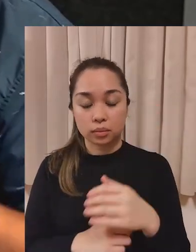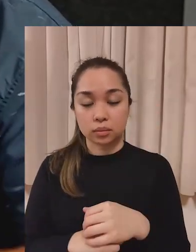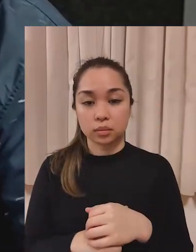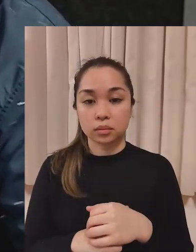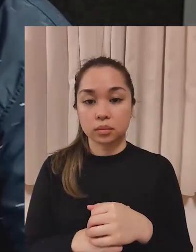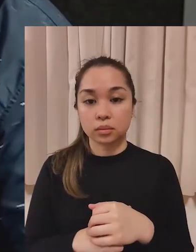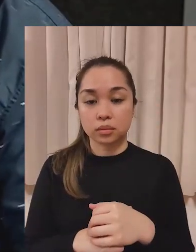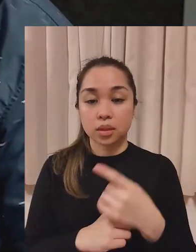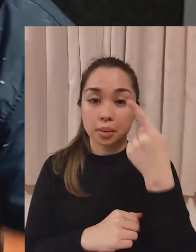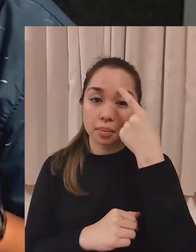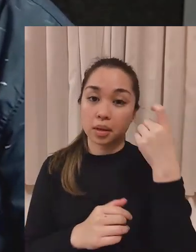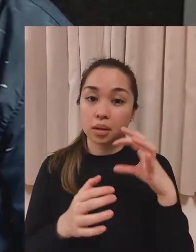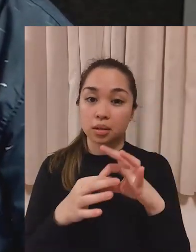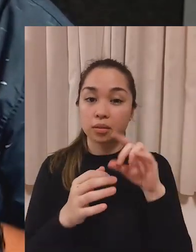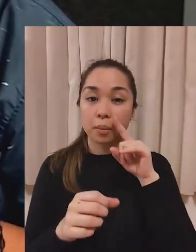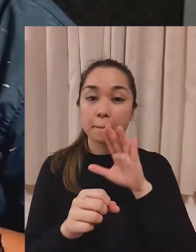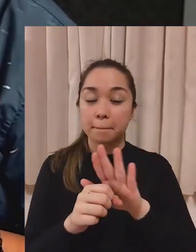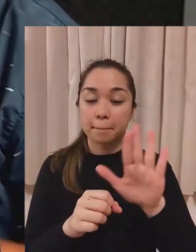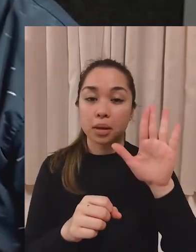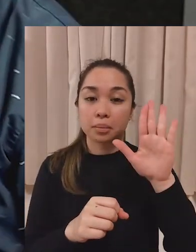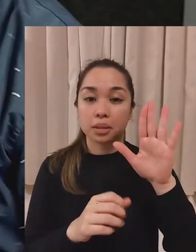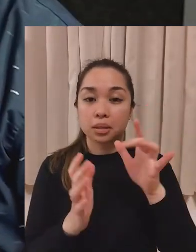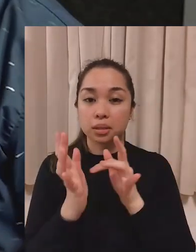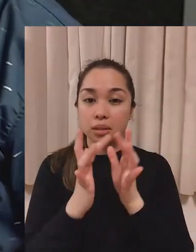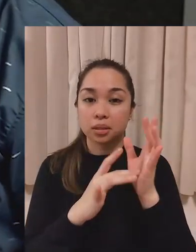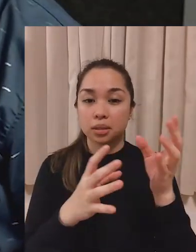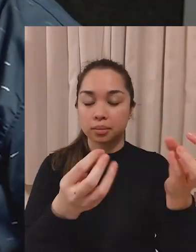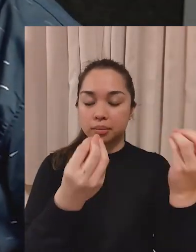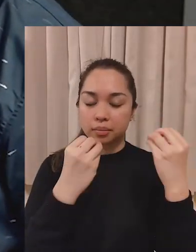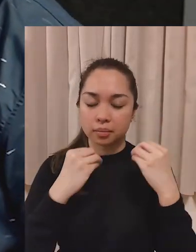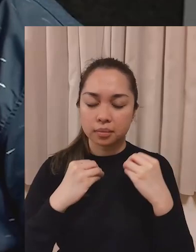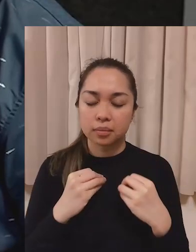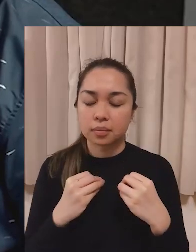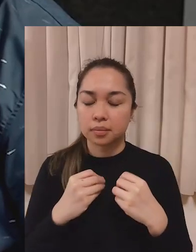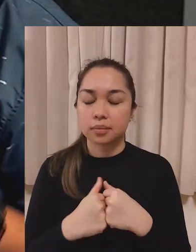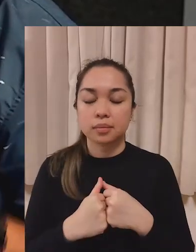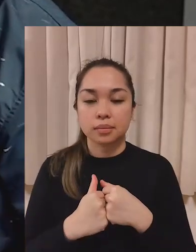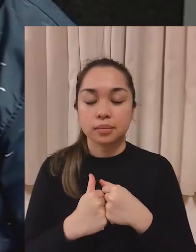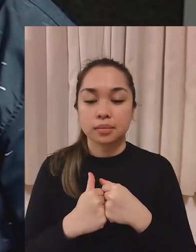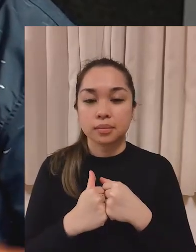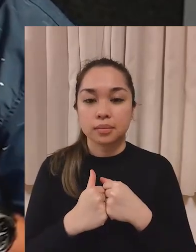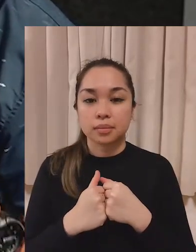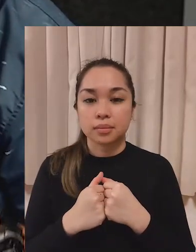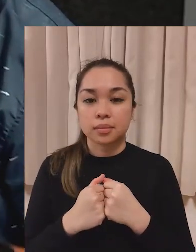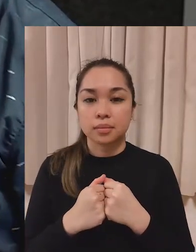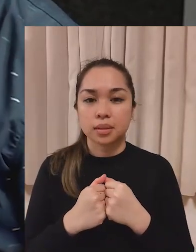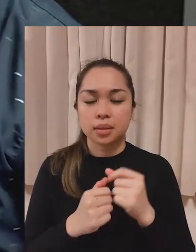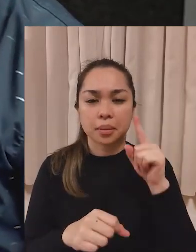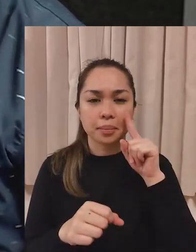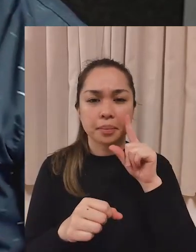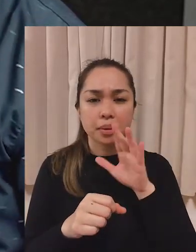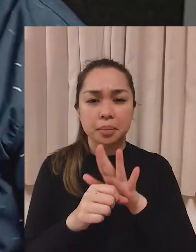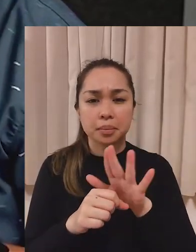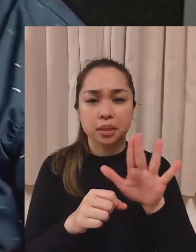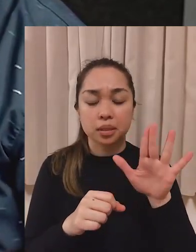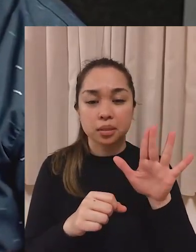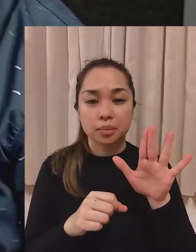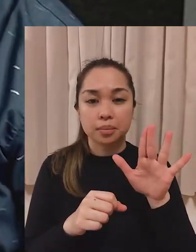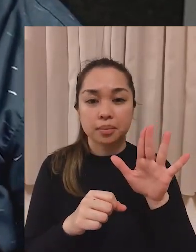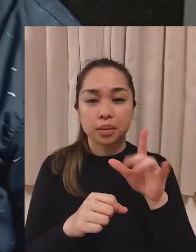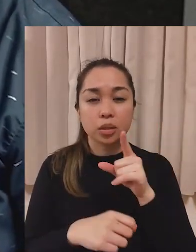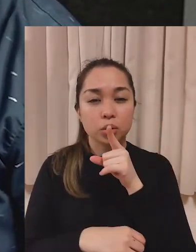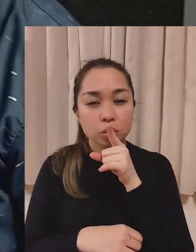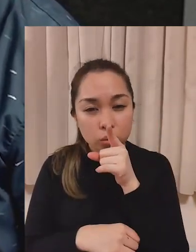because of the promise that Jesus has given us. And that is validated, Lord, by his work on the